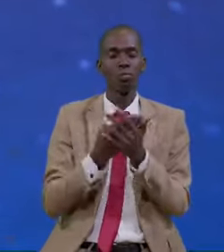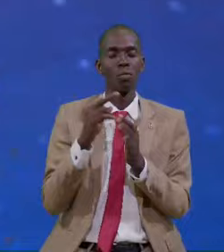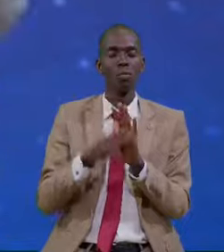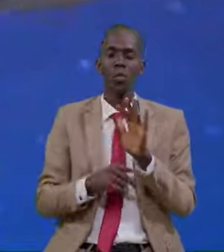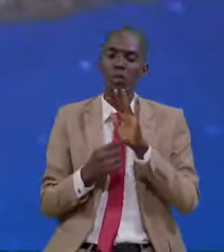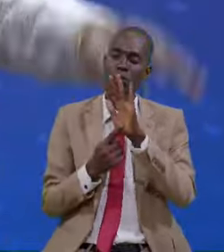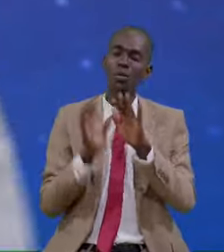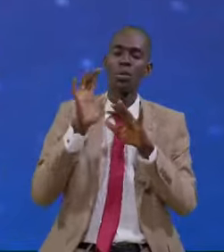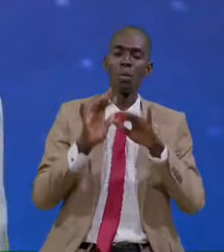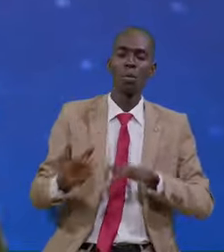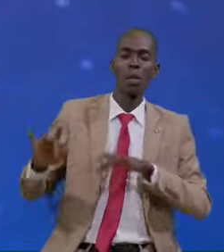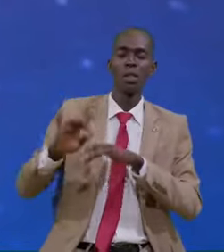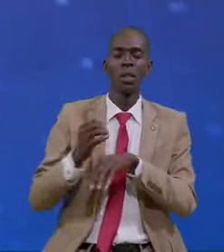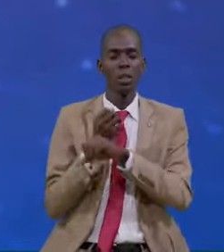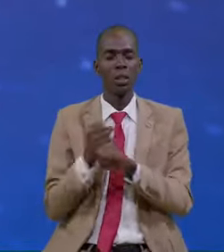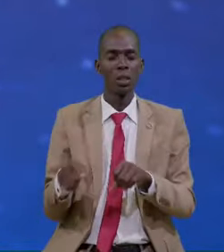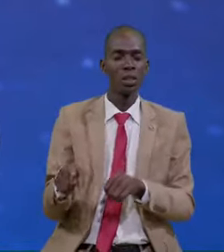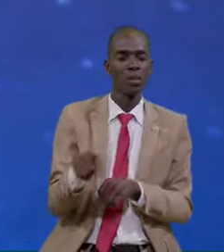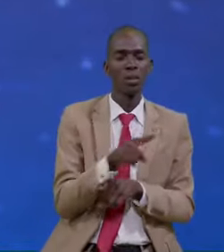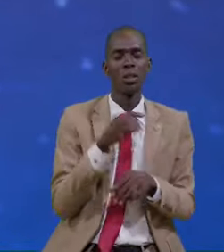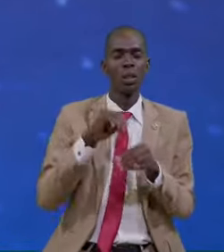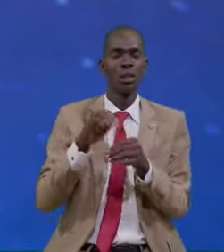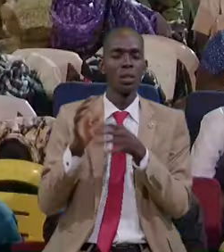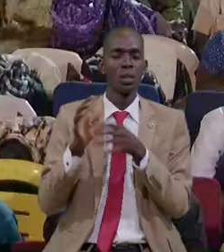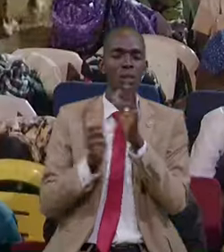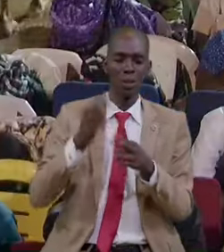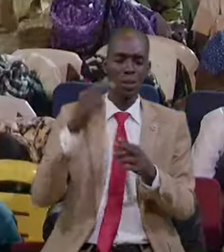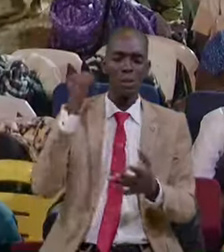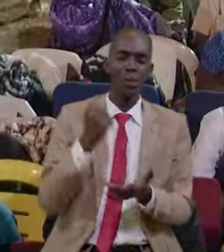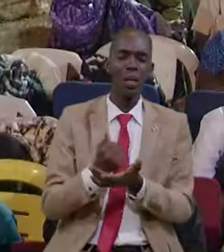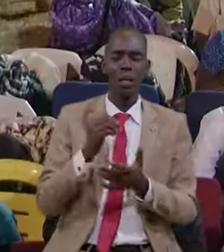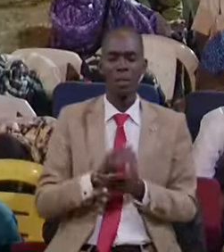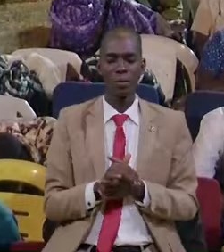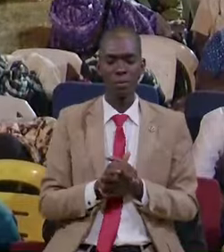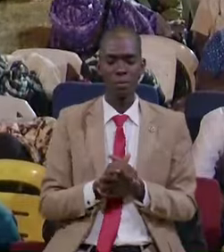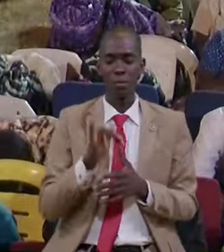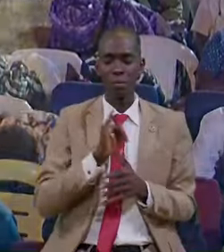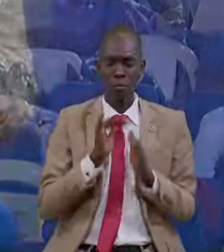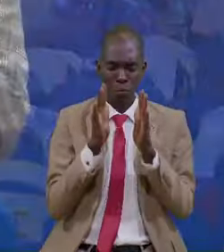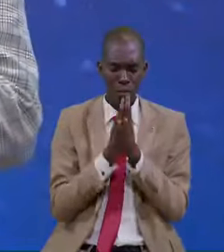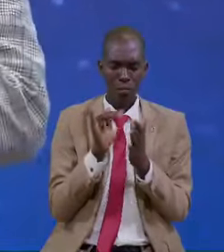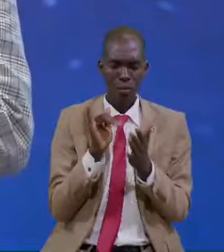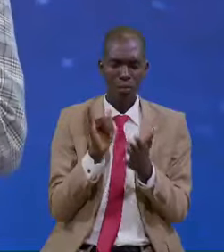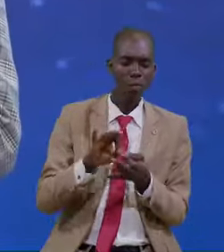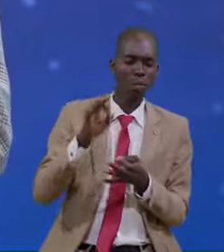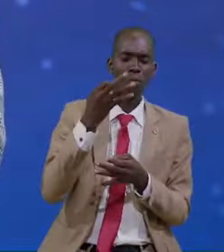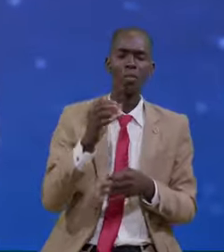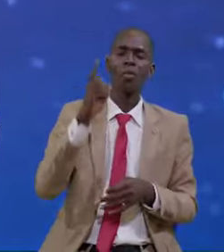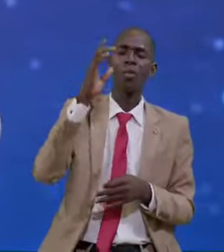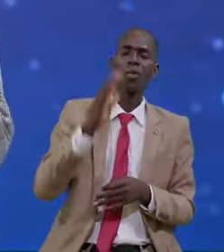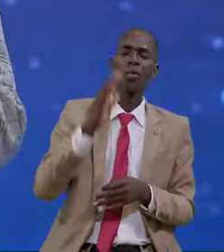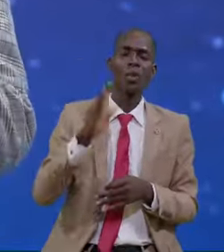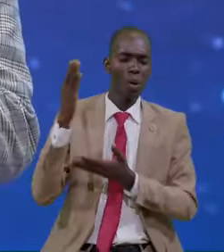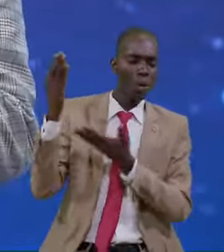mercy. Save them in Jesus' name. I pray that the Spirit of God will bear witness in your